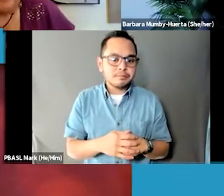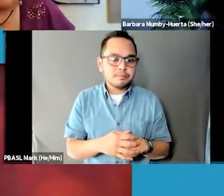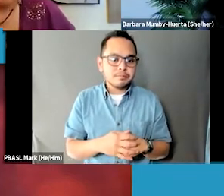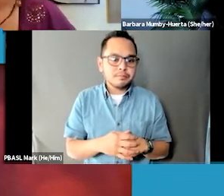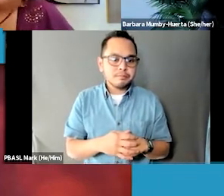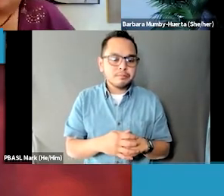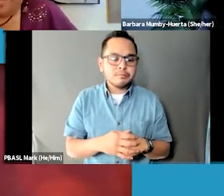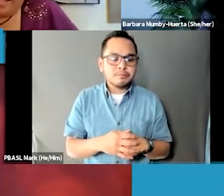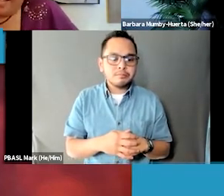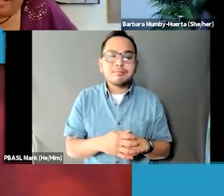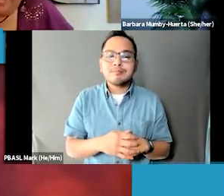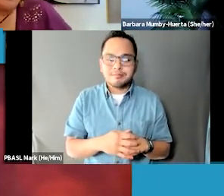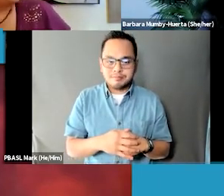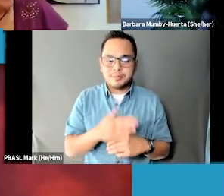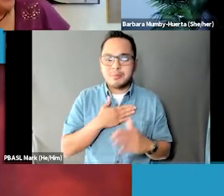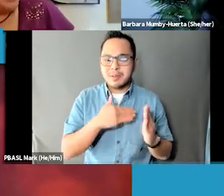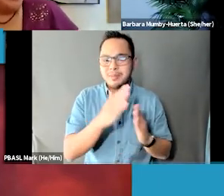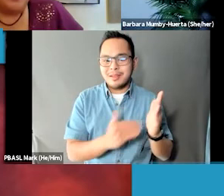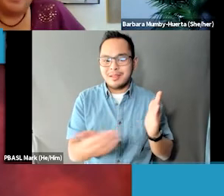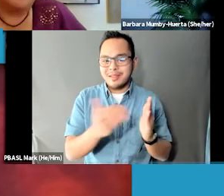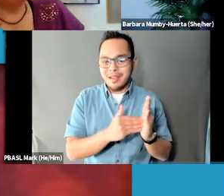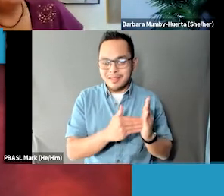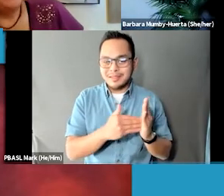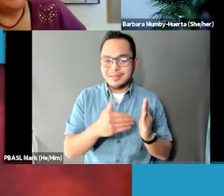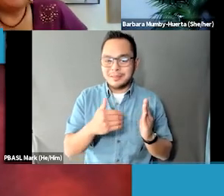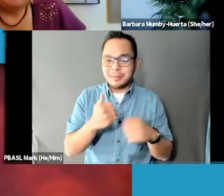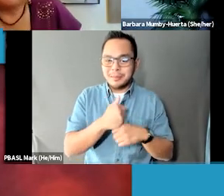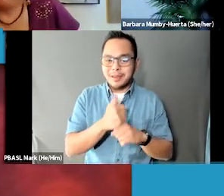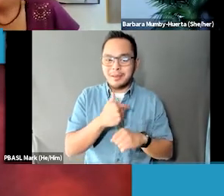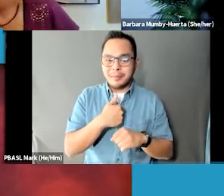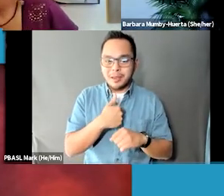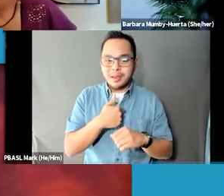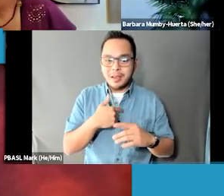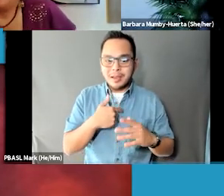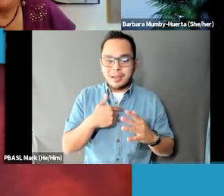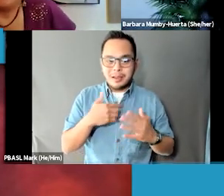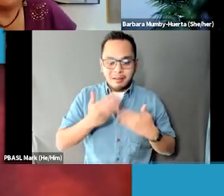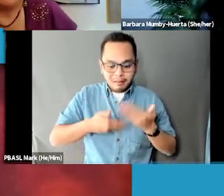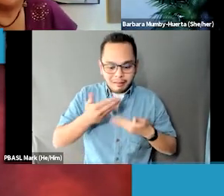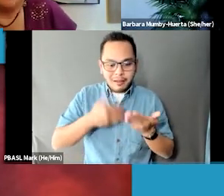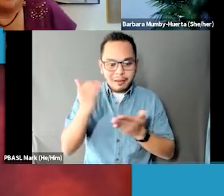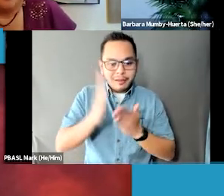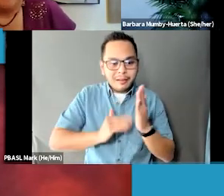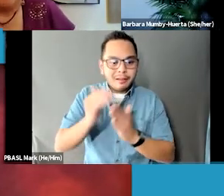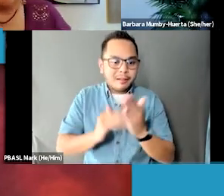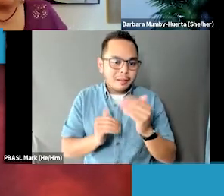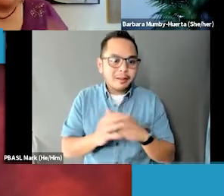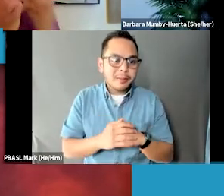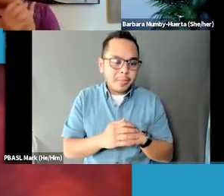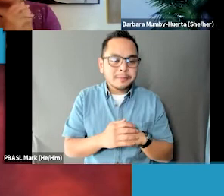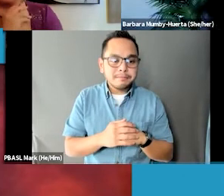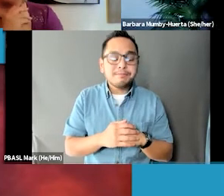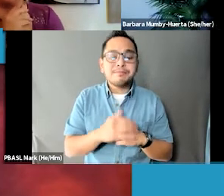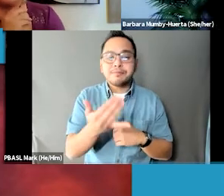So there's those pesky paintings again telling me what to do. This painting is a woman